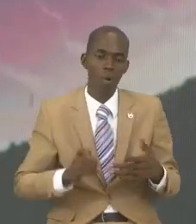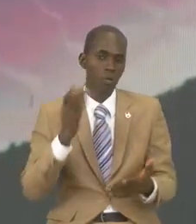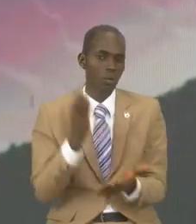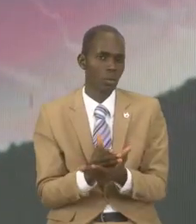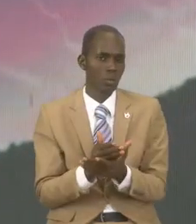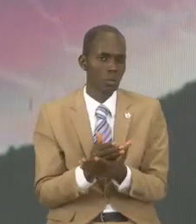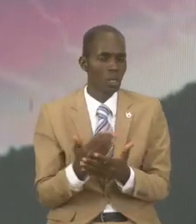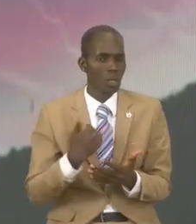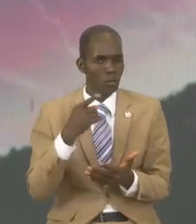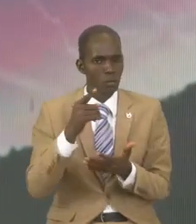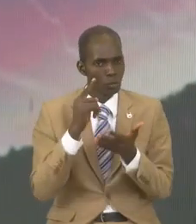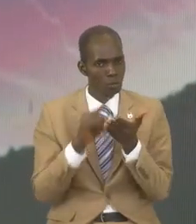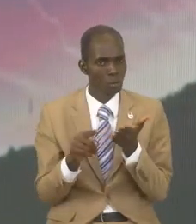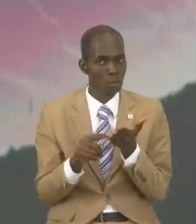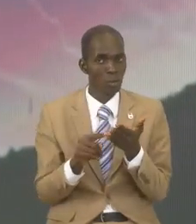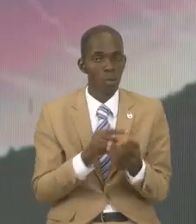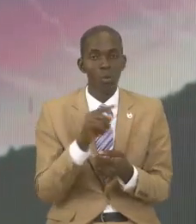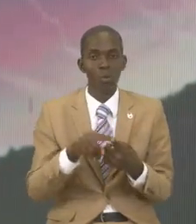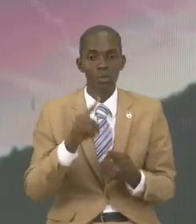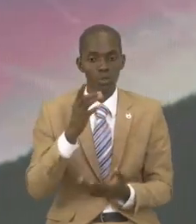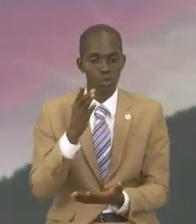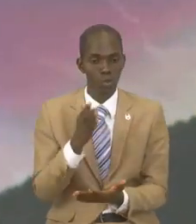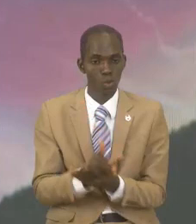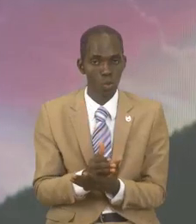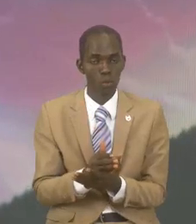noticed when you stop